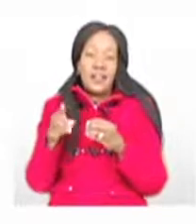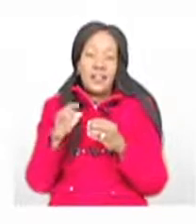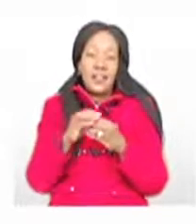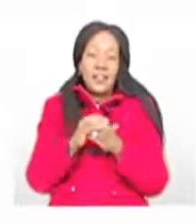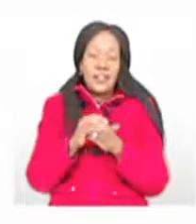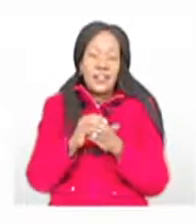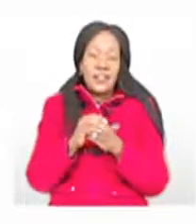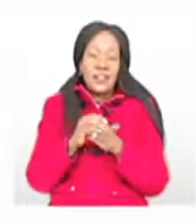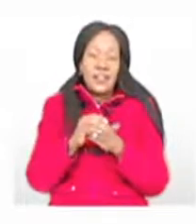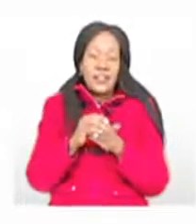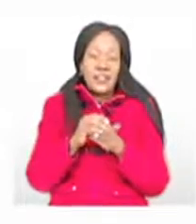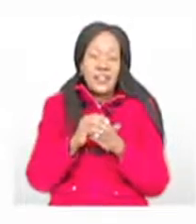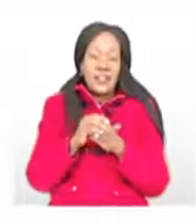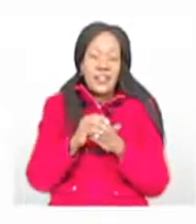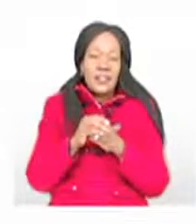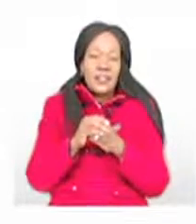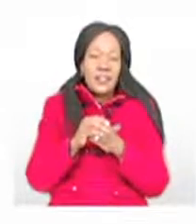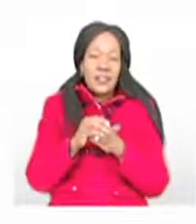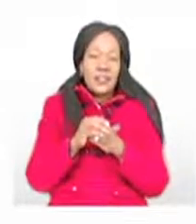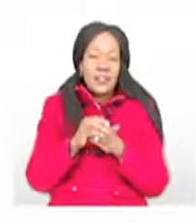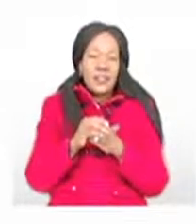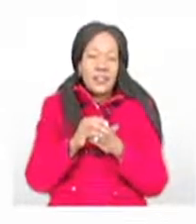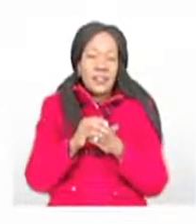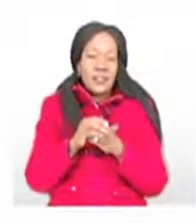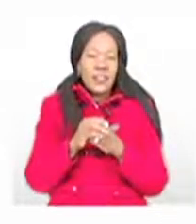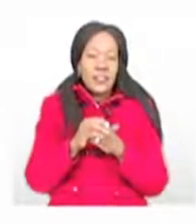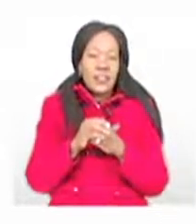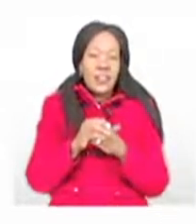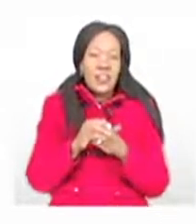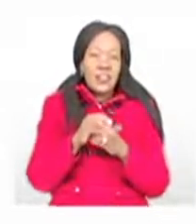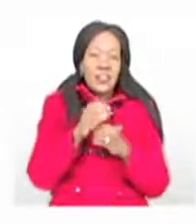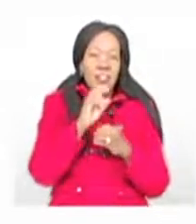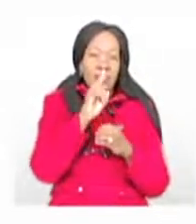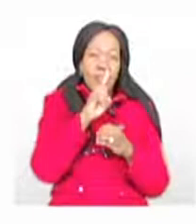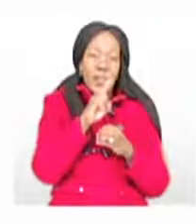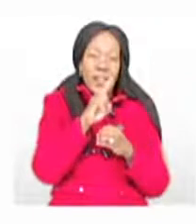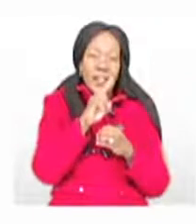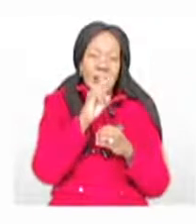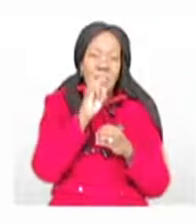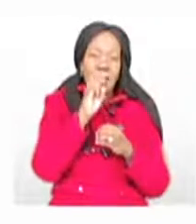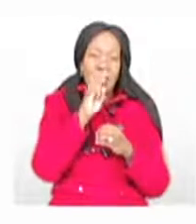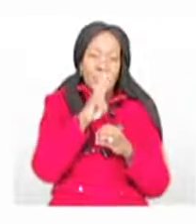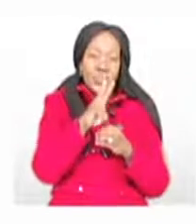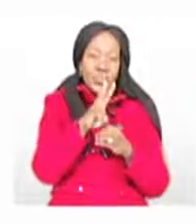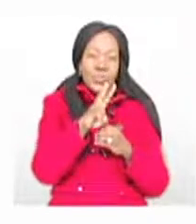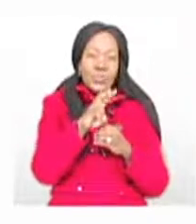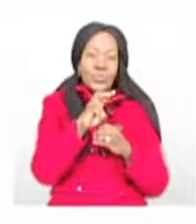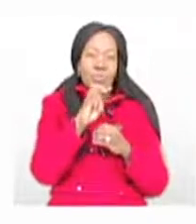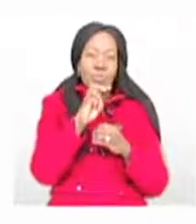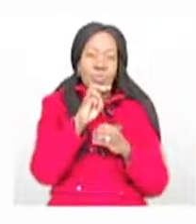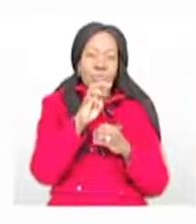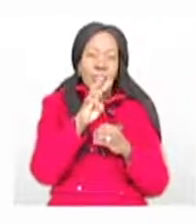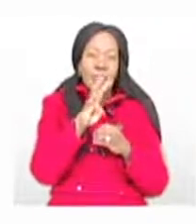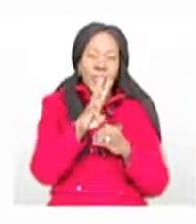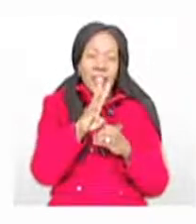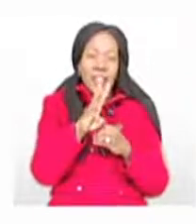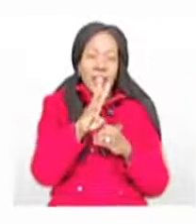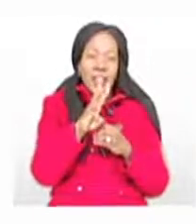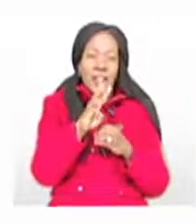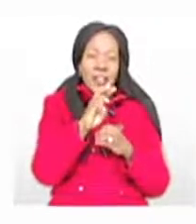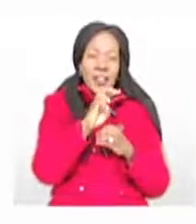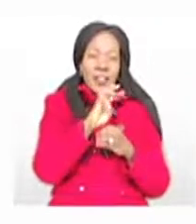side. Count together with me. 1, 2,